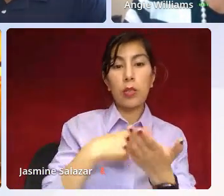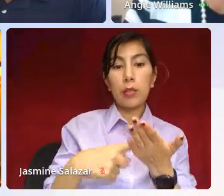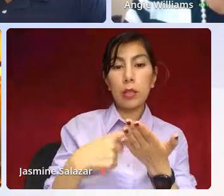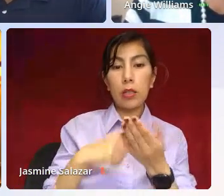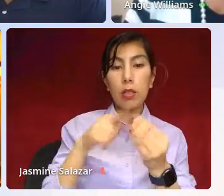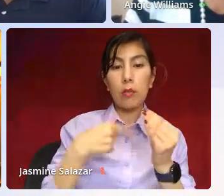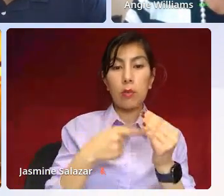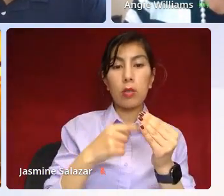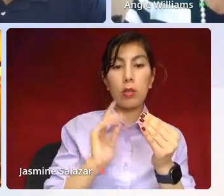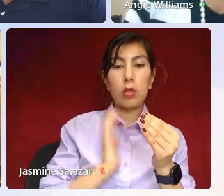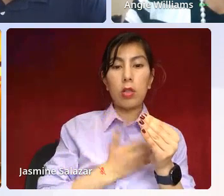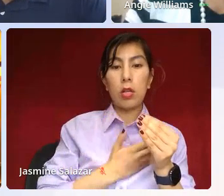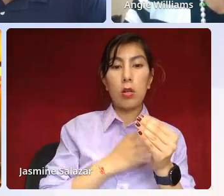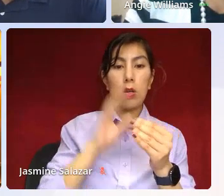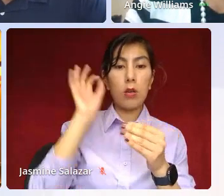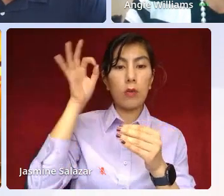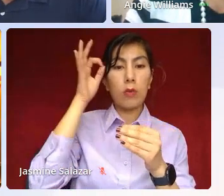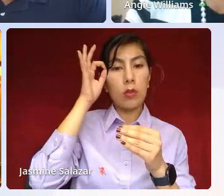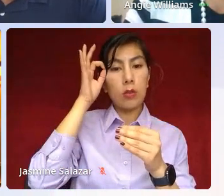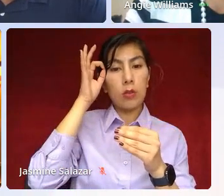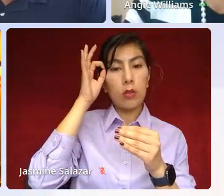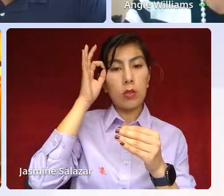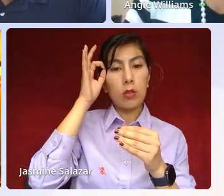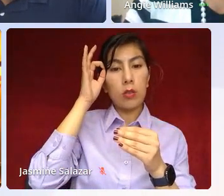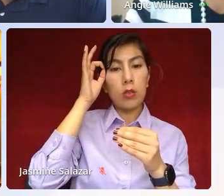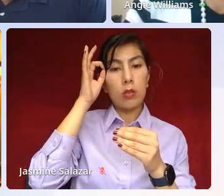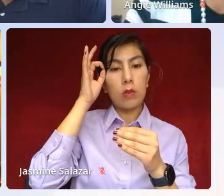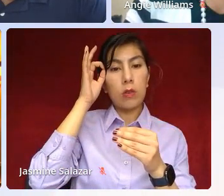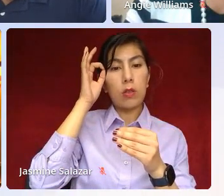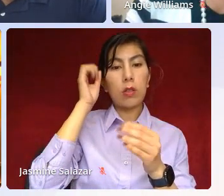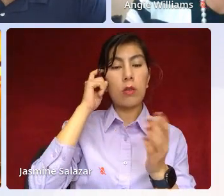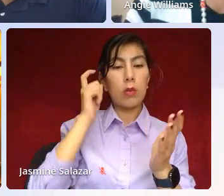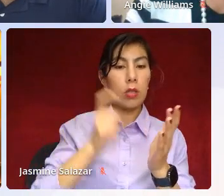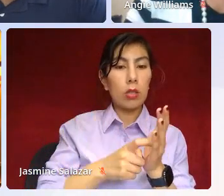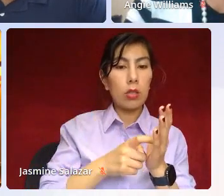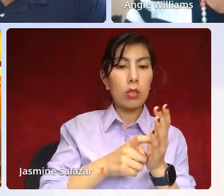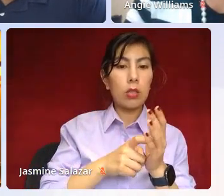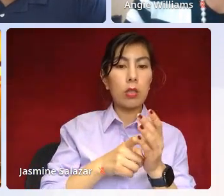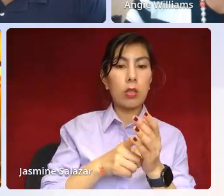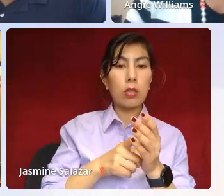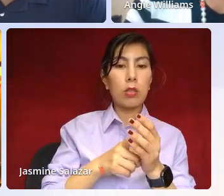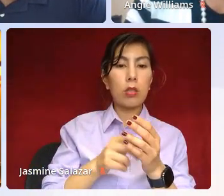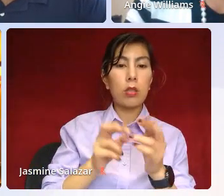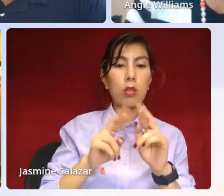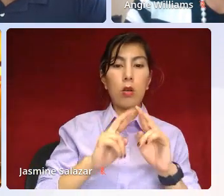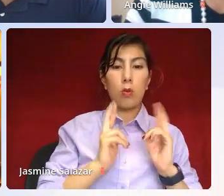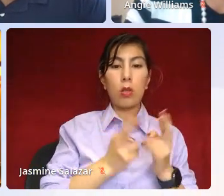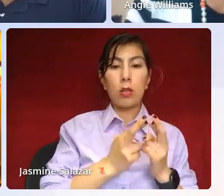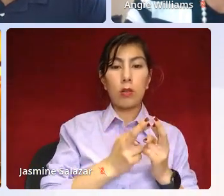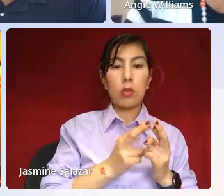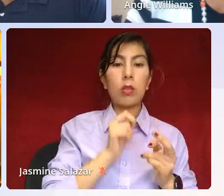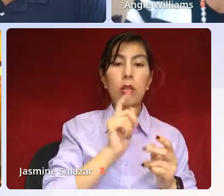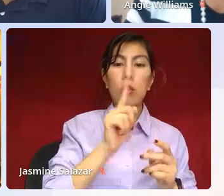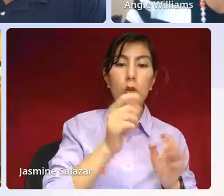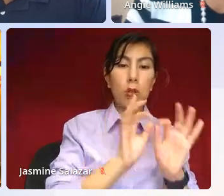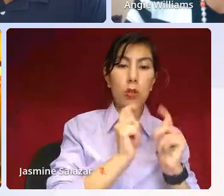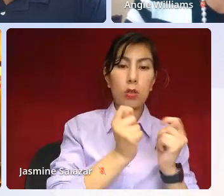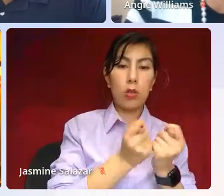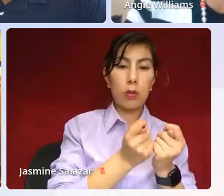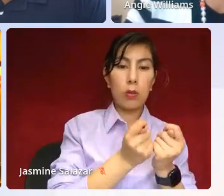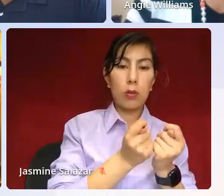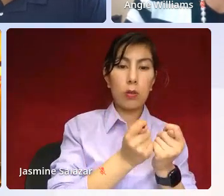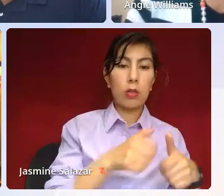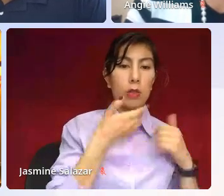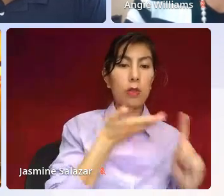our federally recognized reservation, and not only tribal members live on the reservation, but they